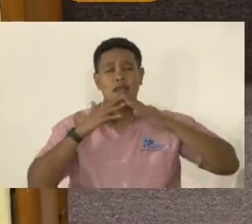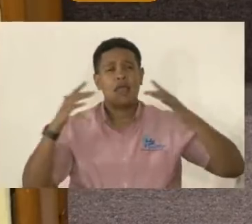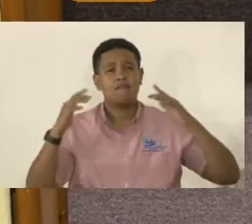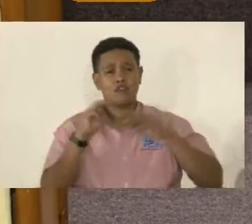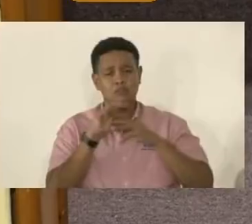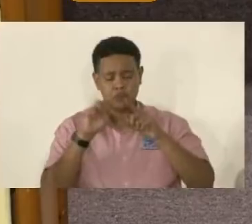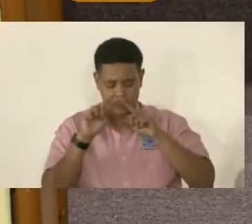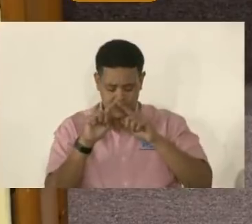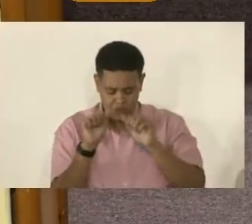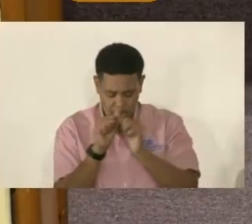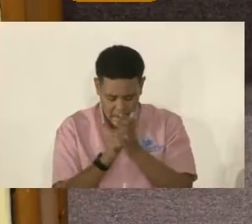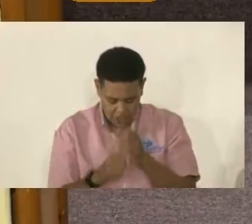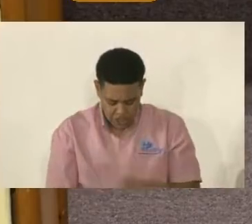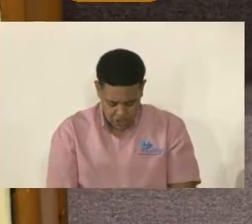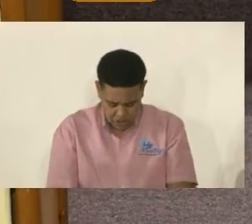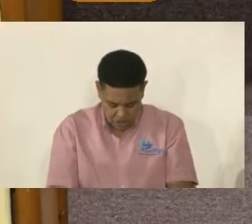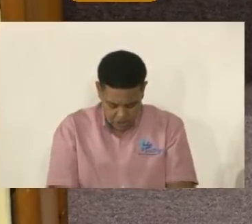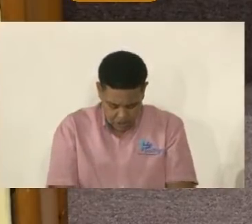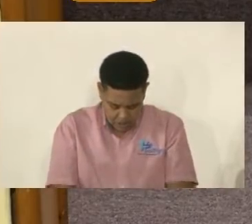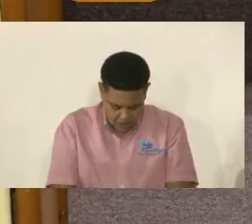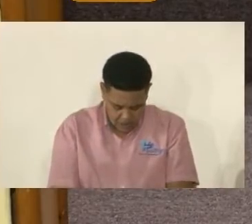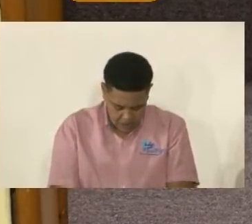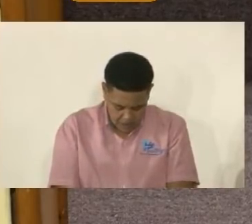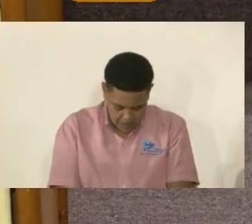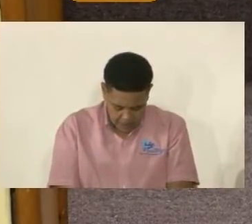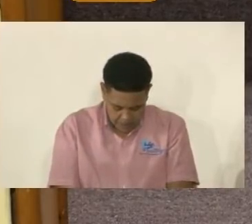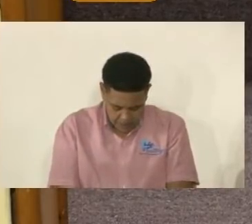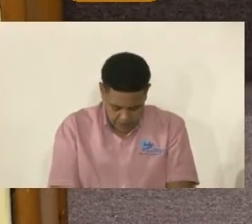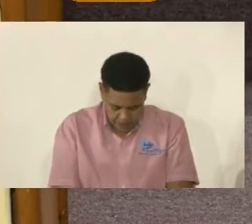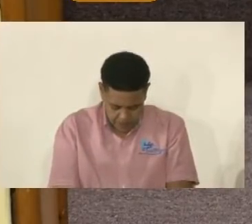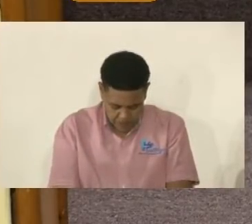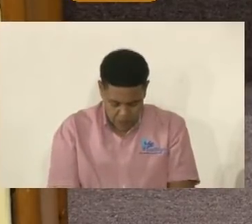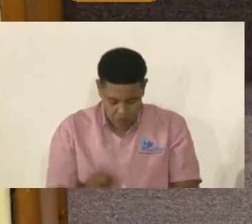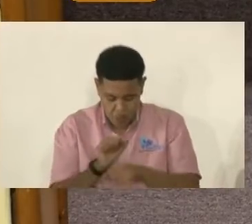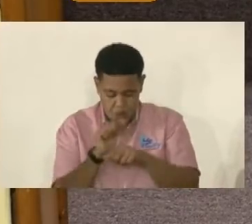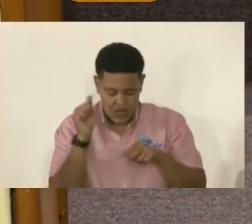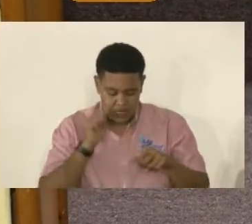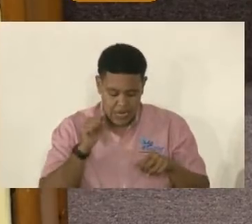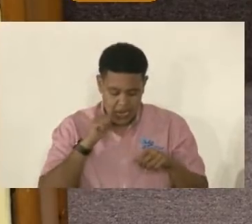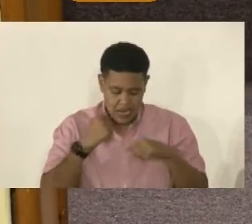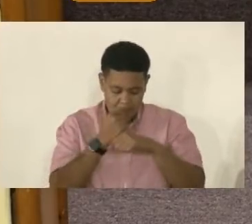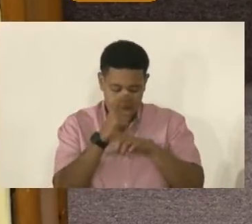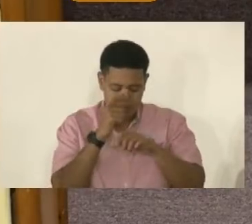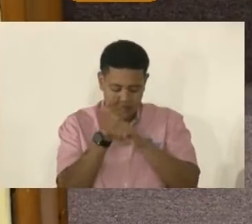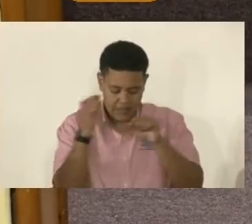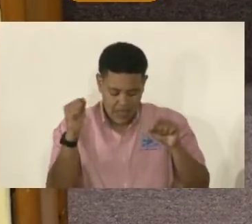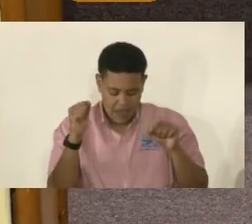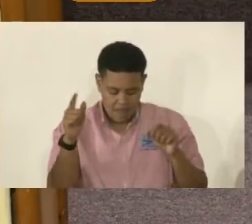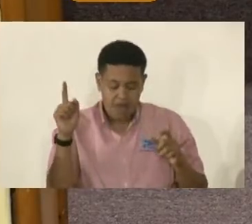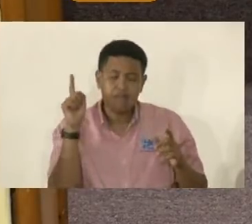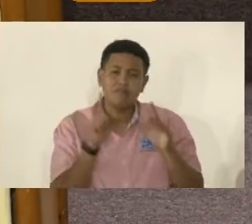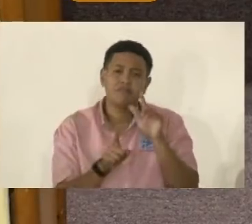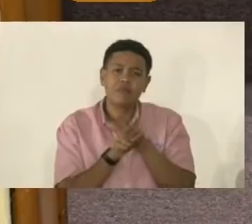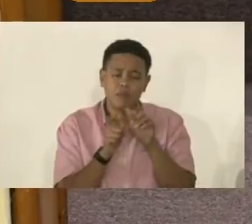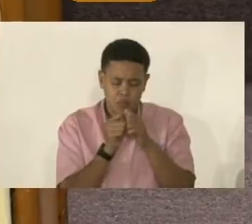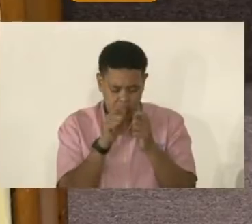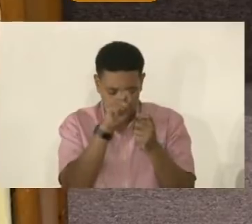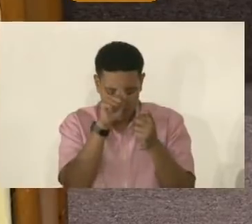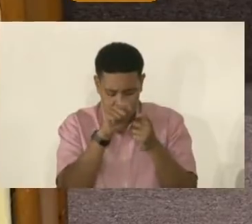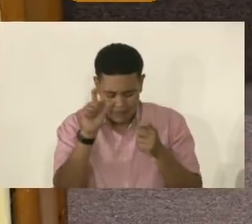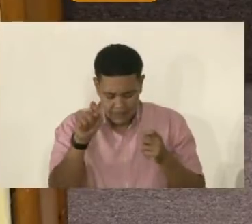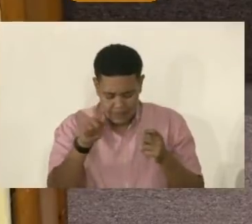several agencies that work daily to make us safer. Now that comes with particular needs, it comes with